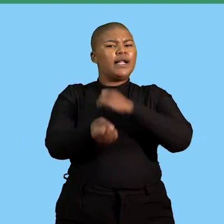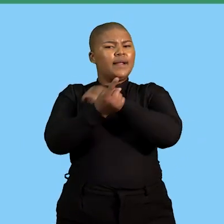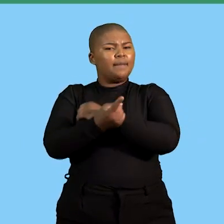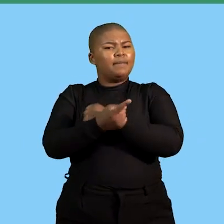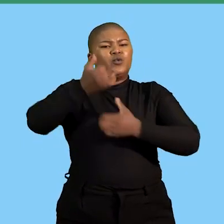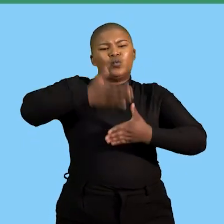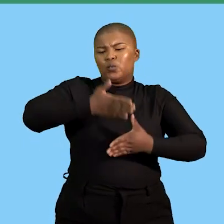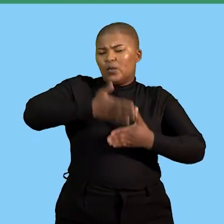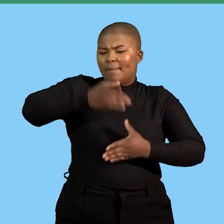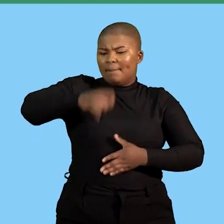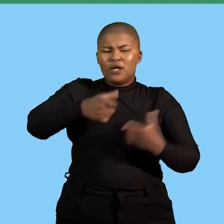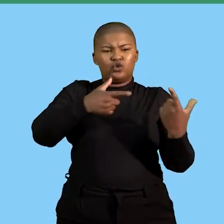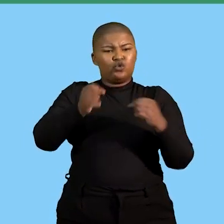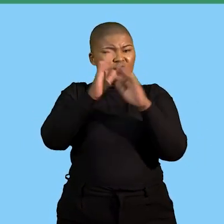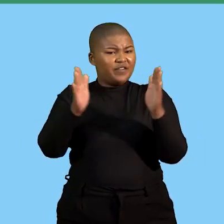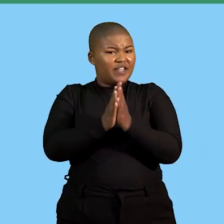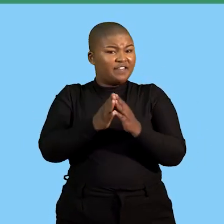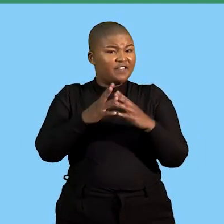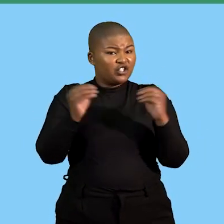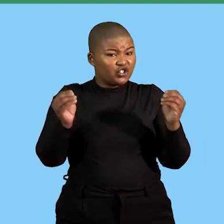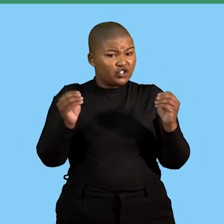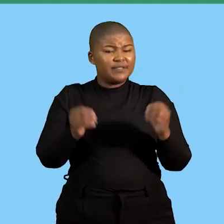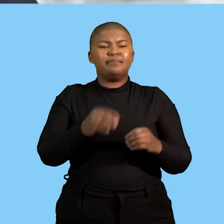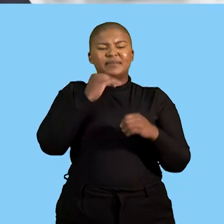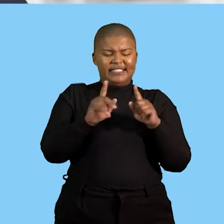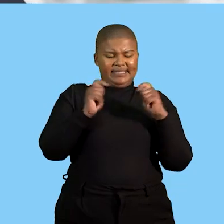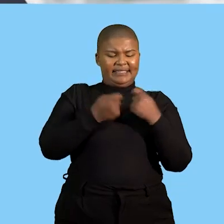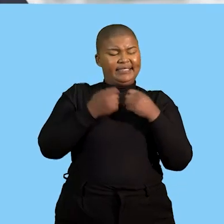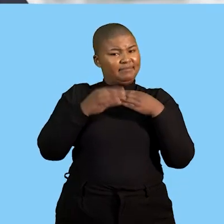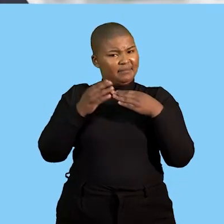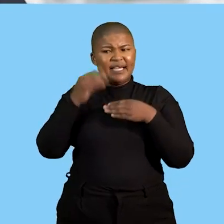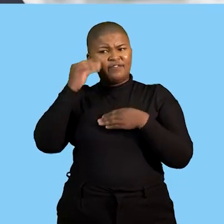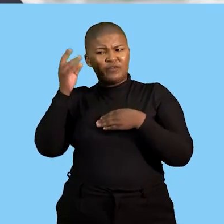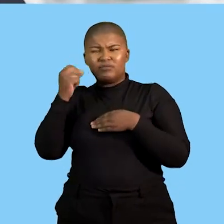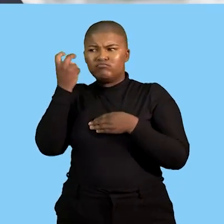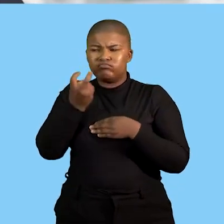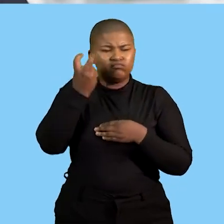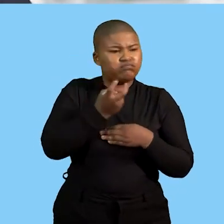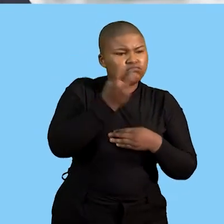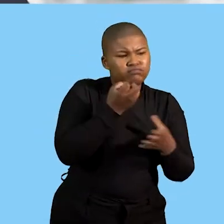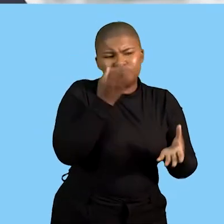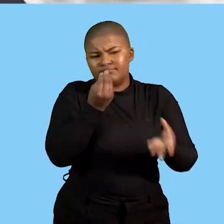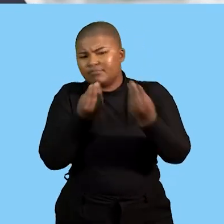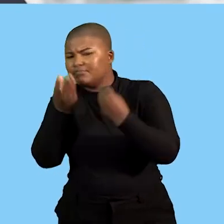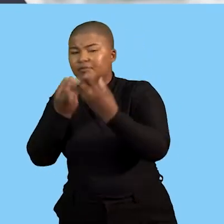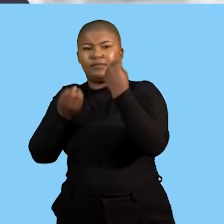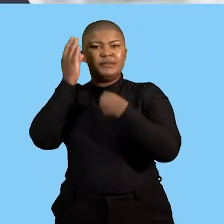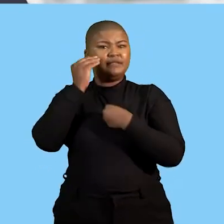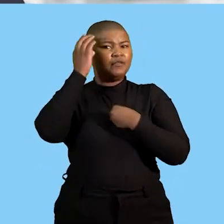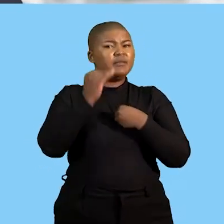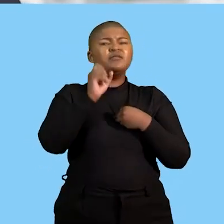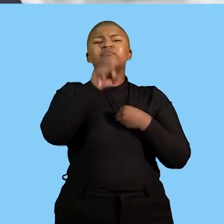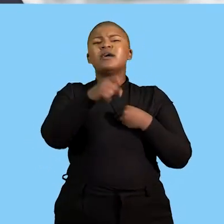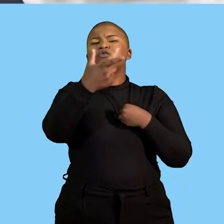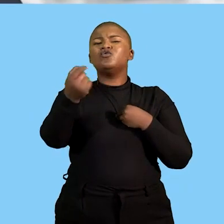that must be performed. So we are talking about team members gathering information about what must be done. Why would